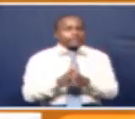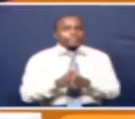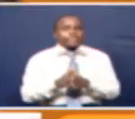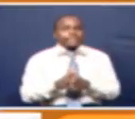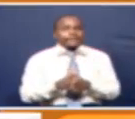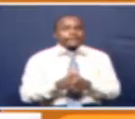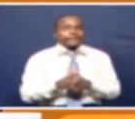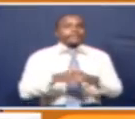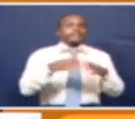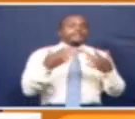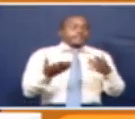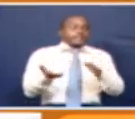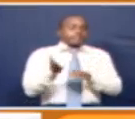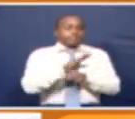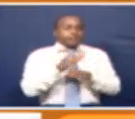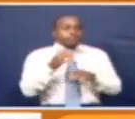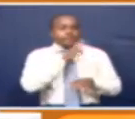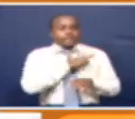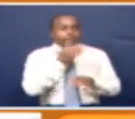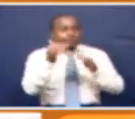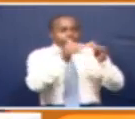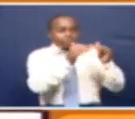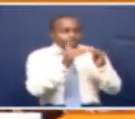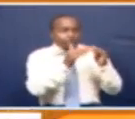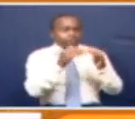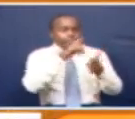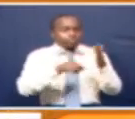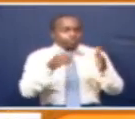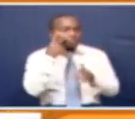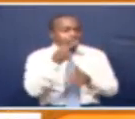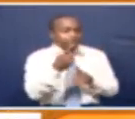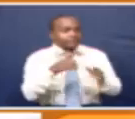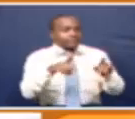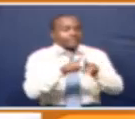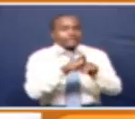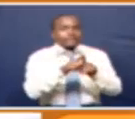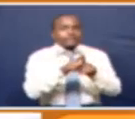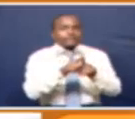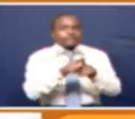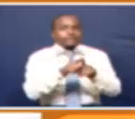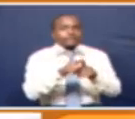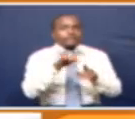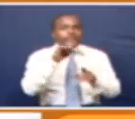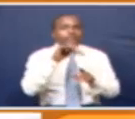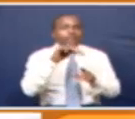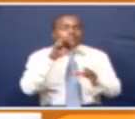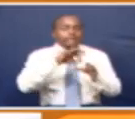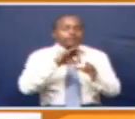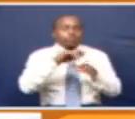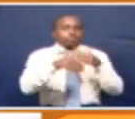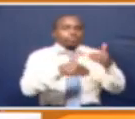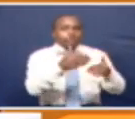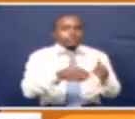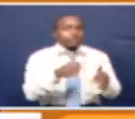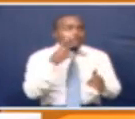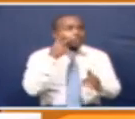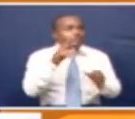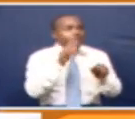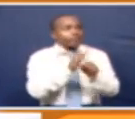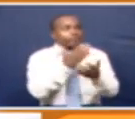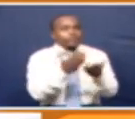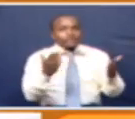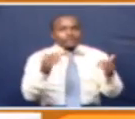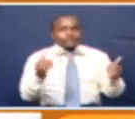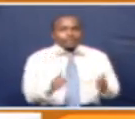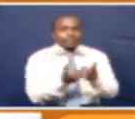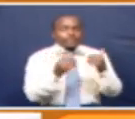on the gains of democracy, what we see as the compromised electoral process, we see a lot of things going wrong. The